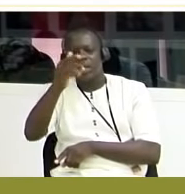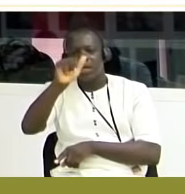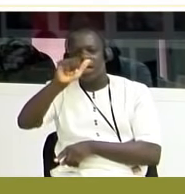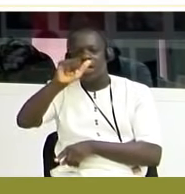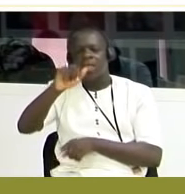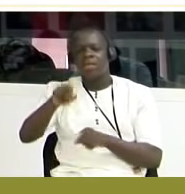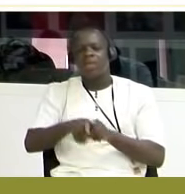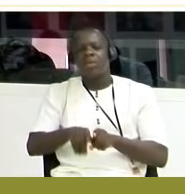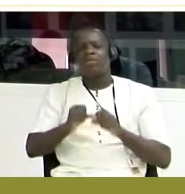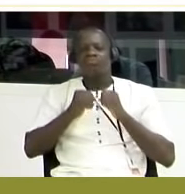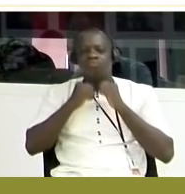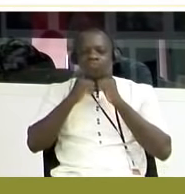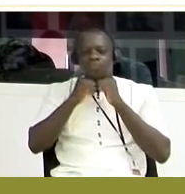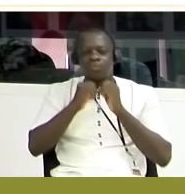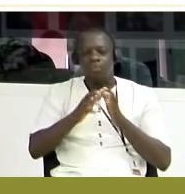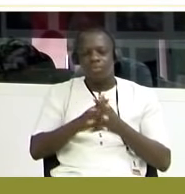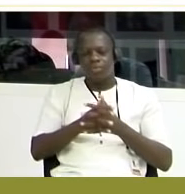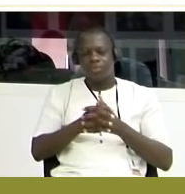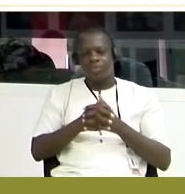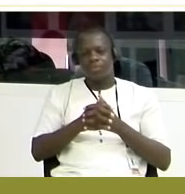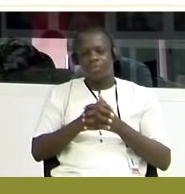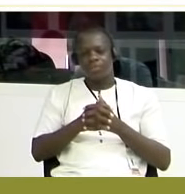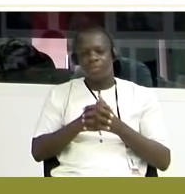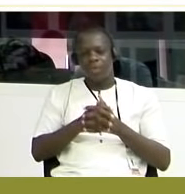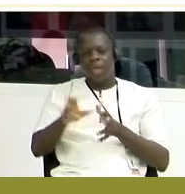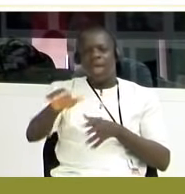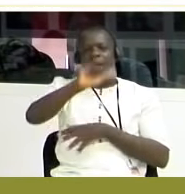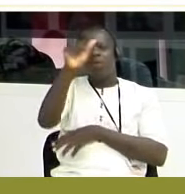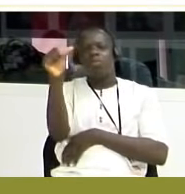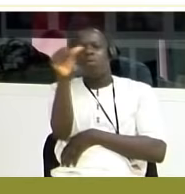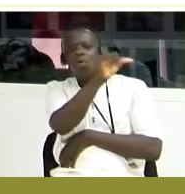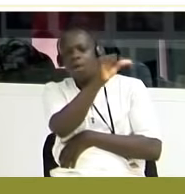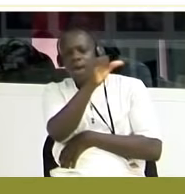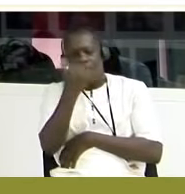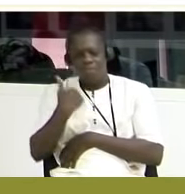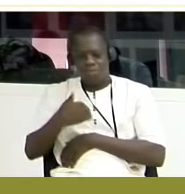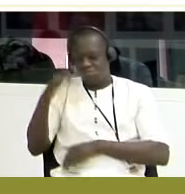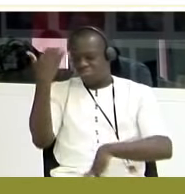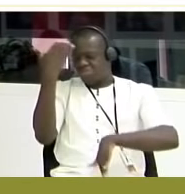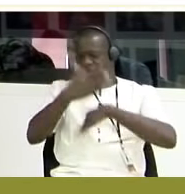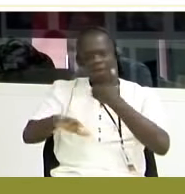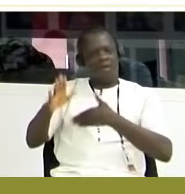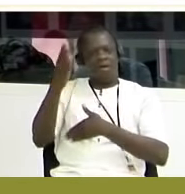Sana Sabali, and the others, I never knew them before.